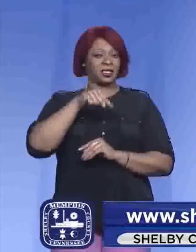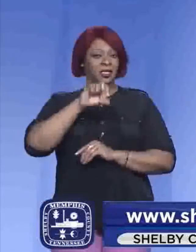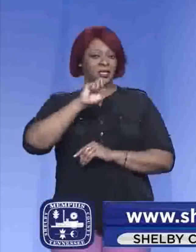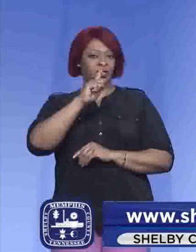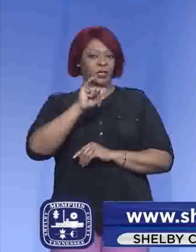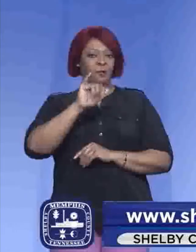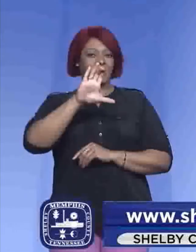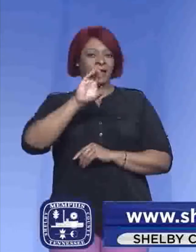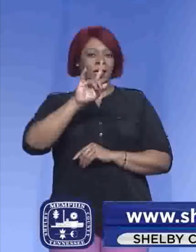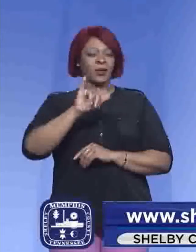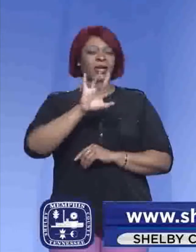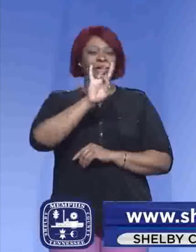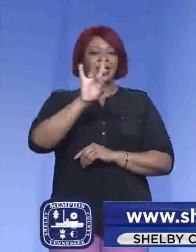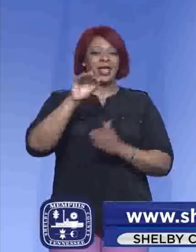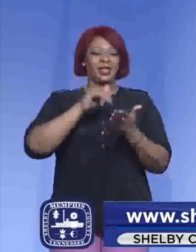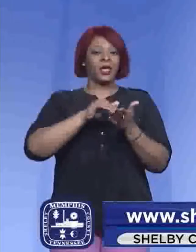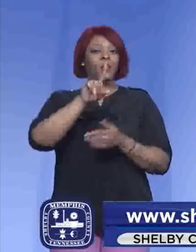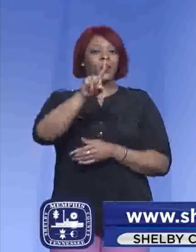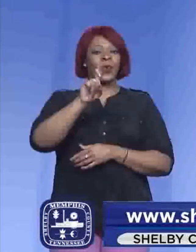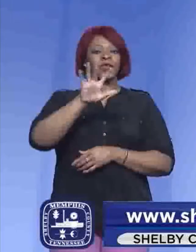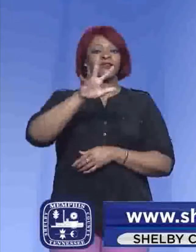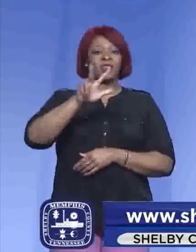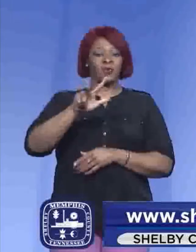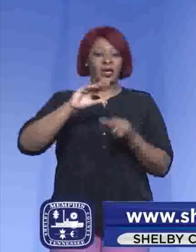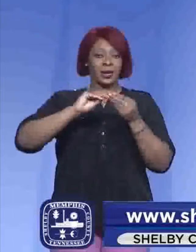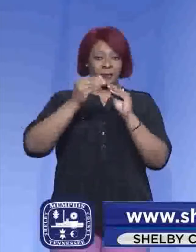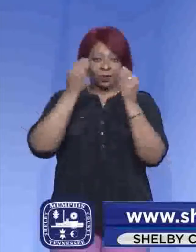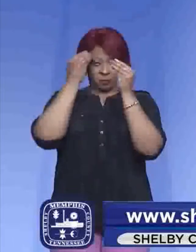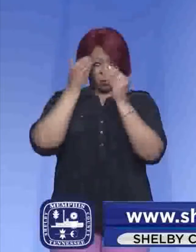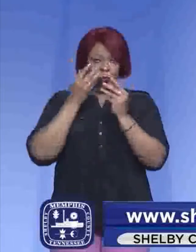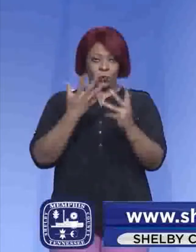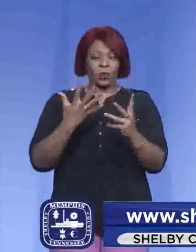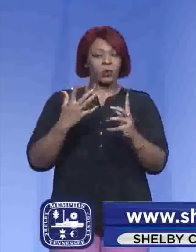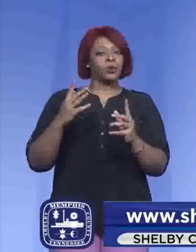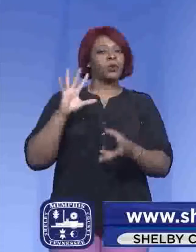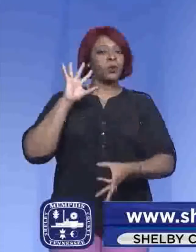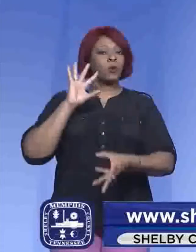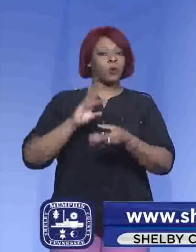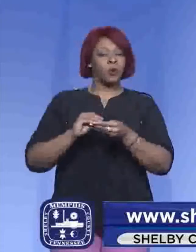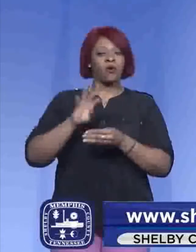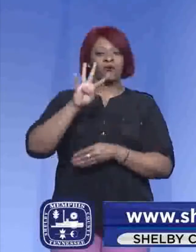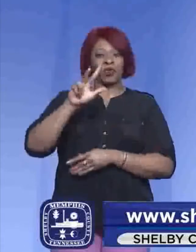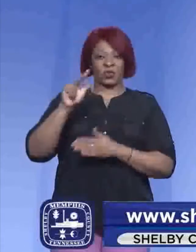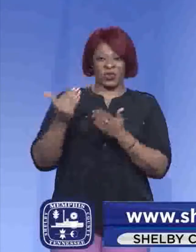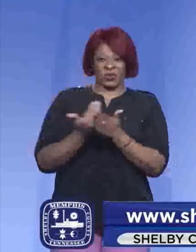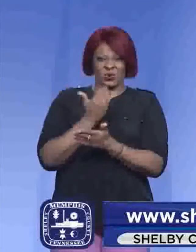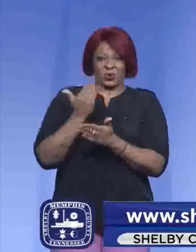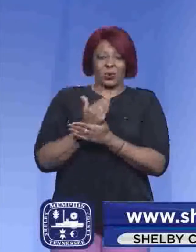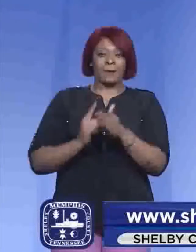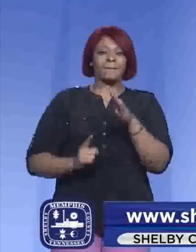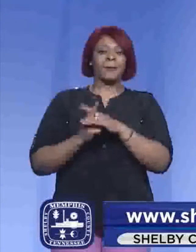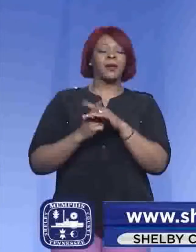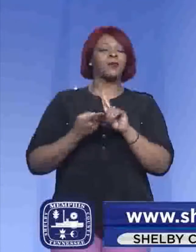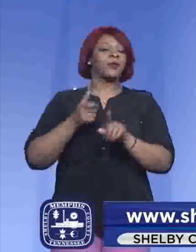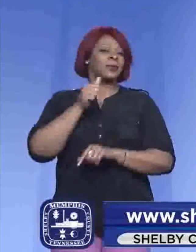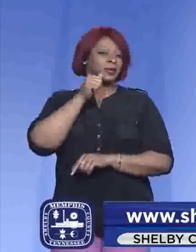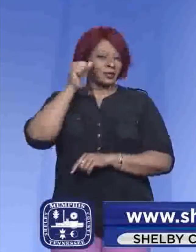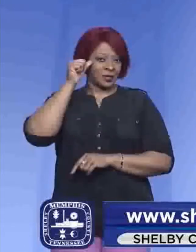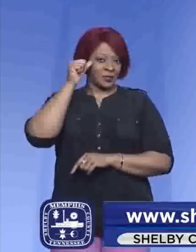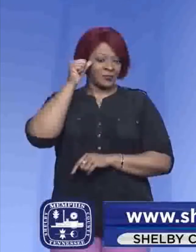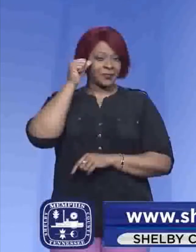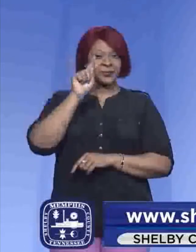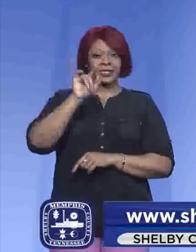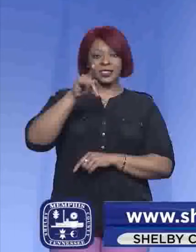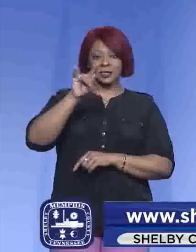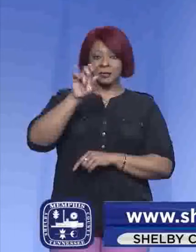at 88,153 cases reported, which includes 42 new cases today from yesterday. In